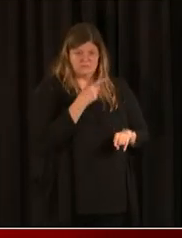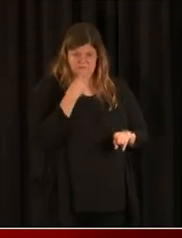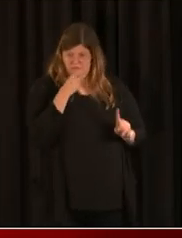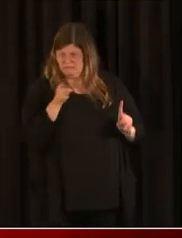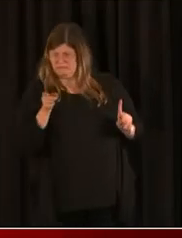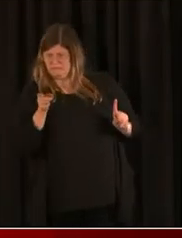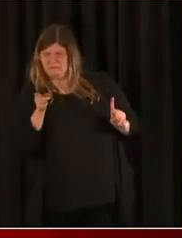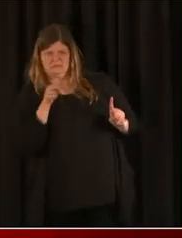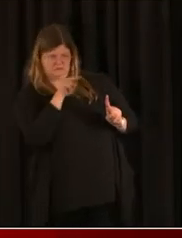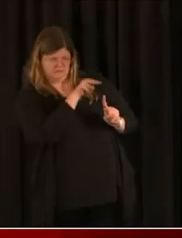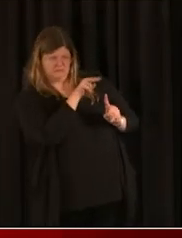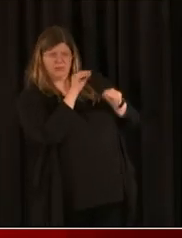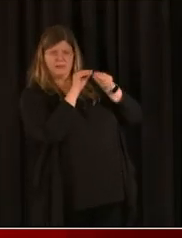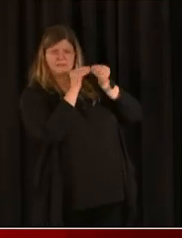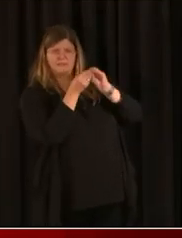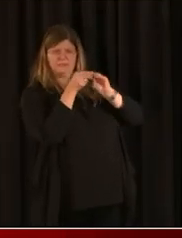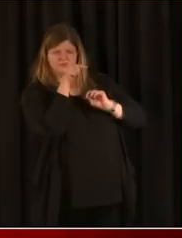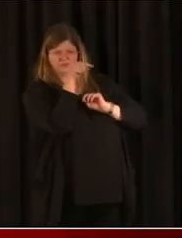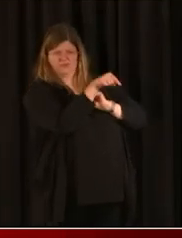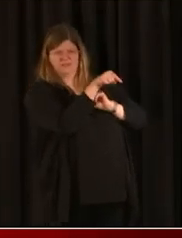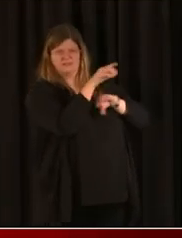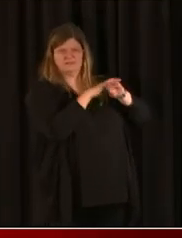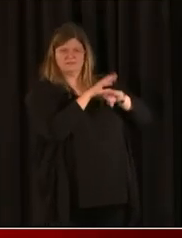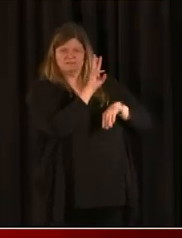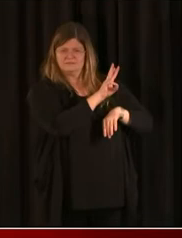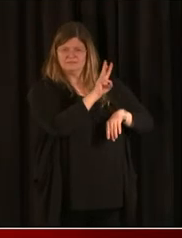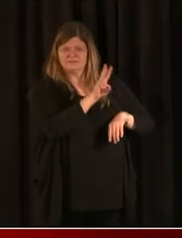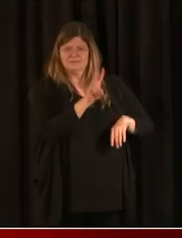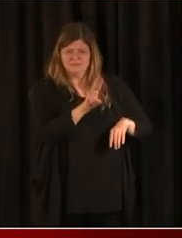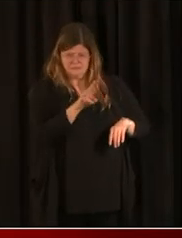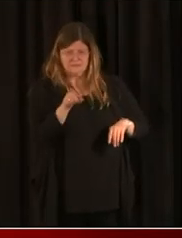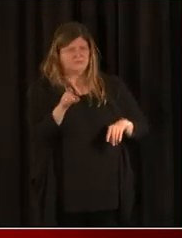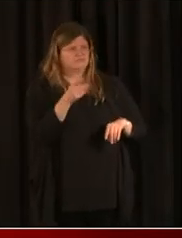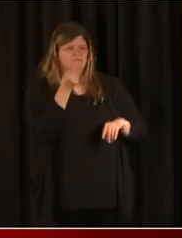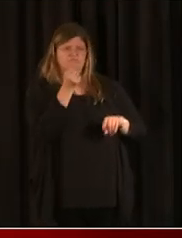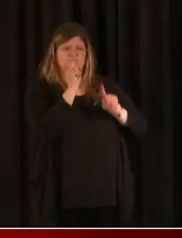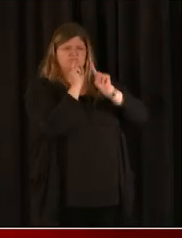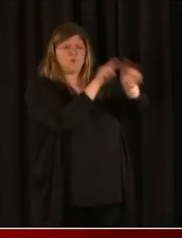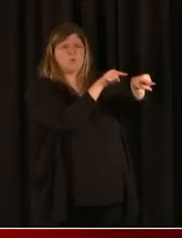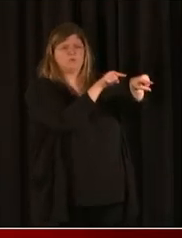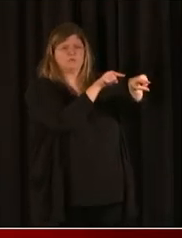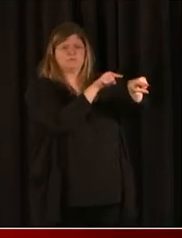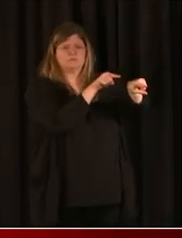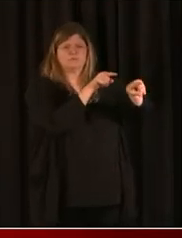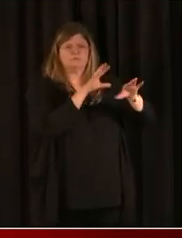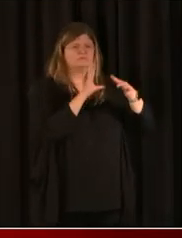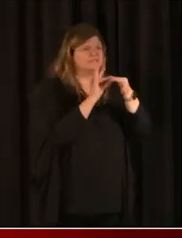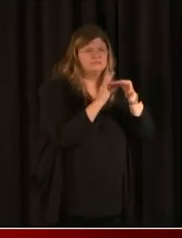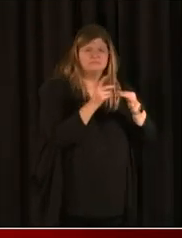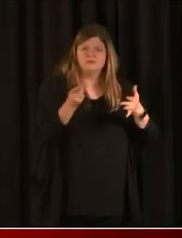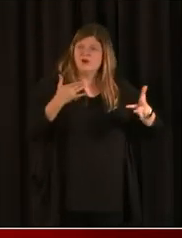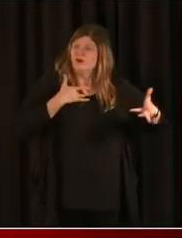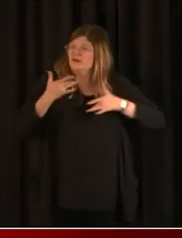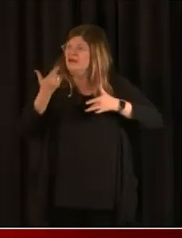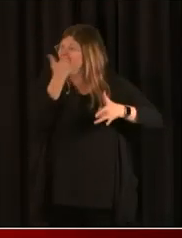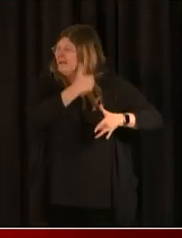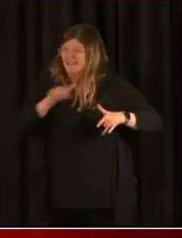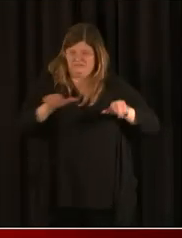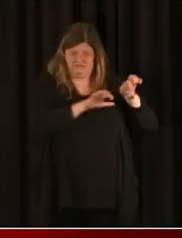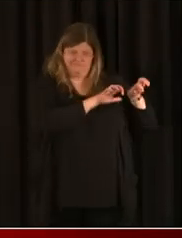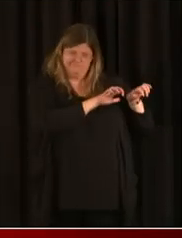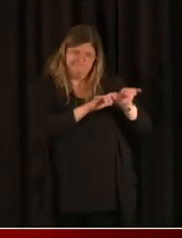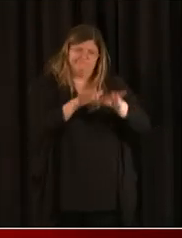can see how to utilize that hotline. You can call in directly to express a concern with any of our health and